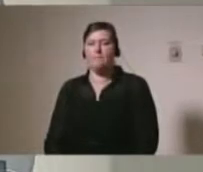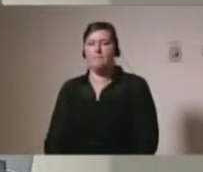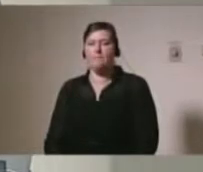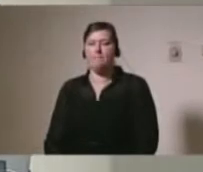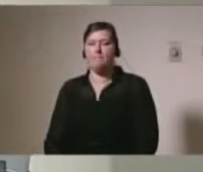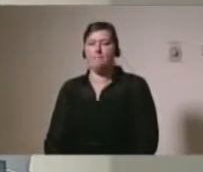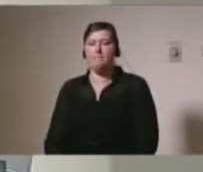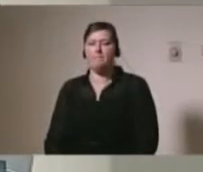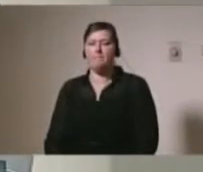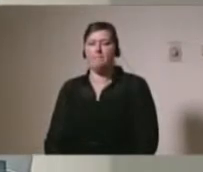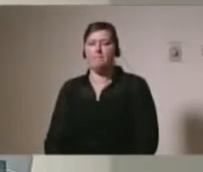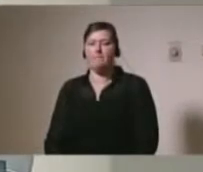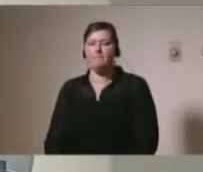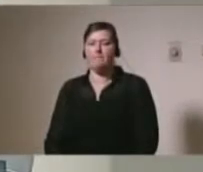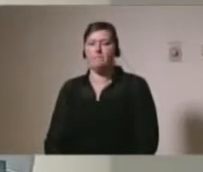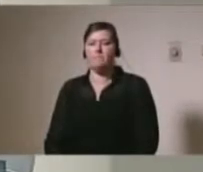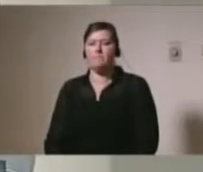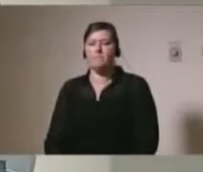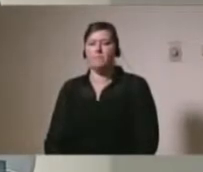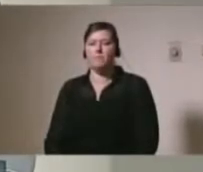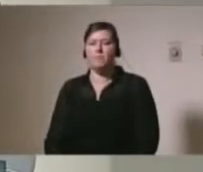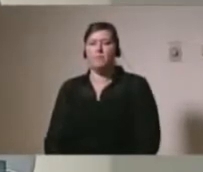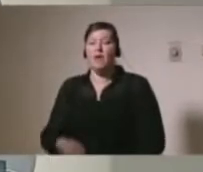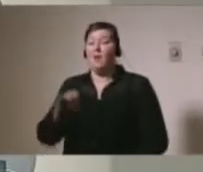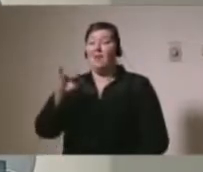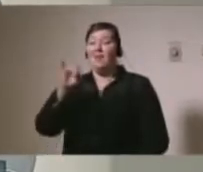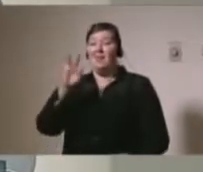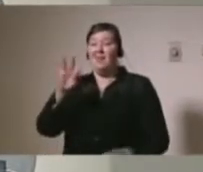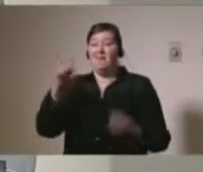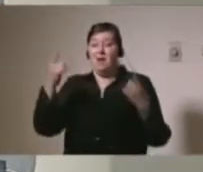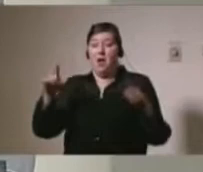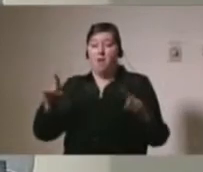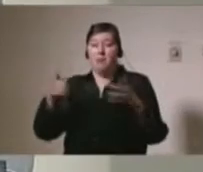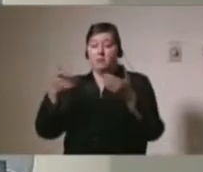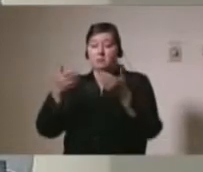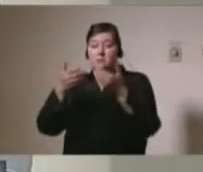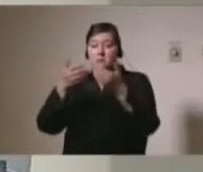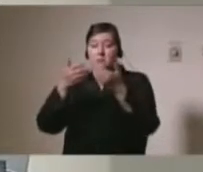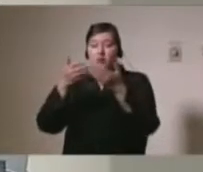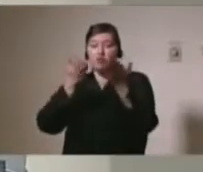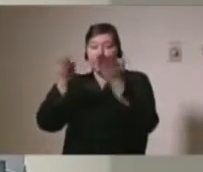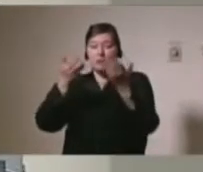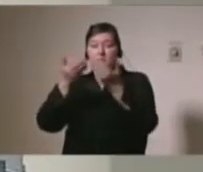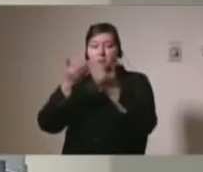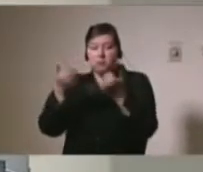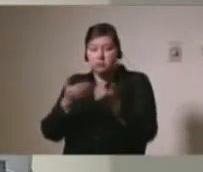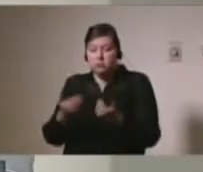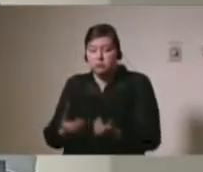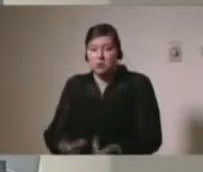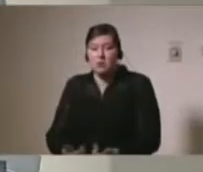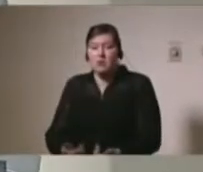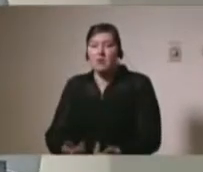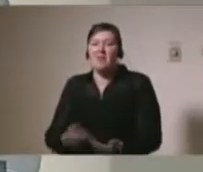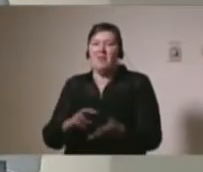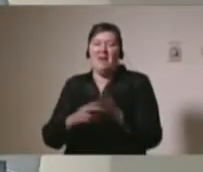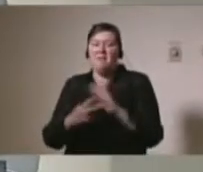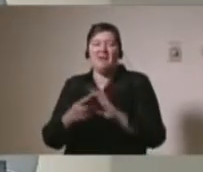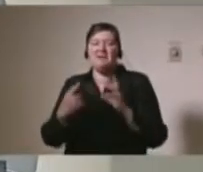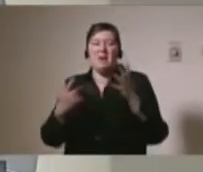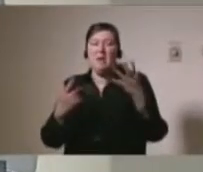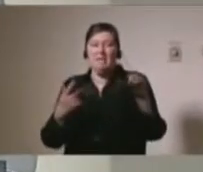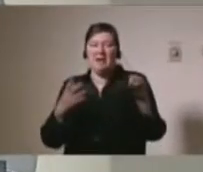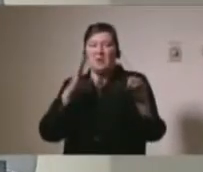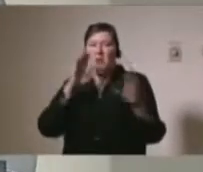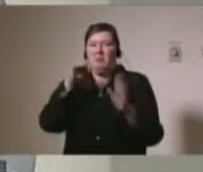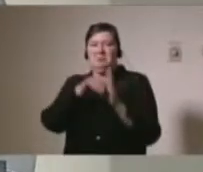idea of fragmenting the services would mean imperiling the management of the company.